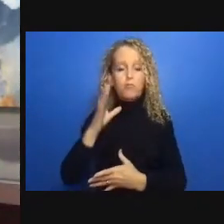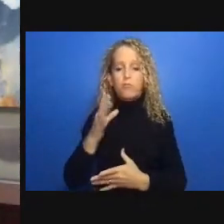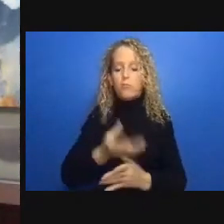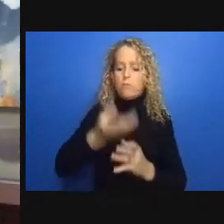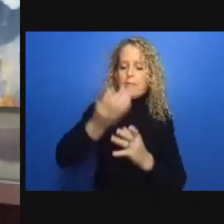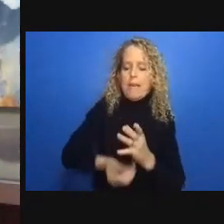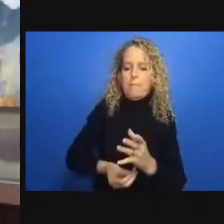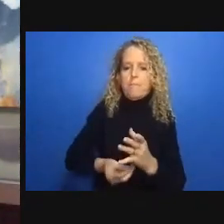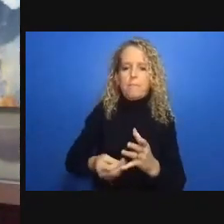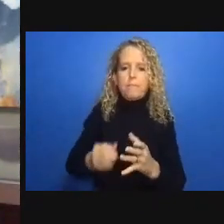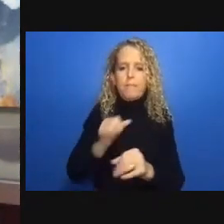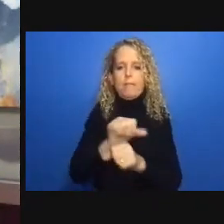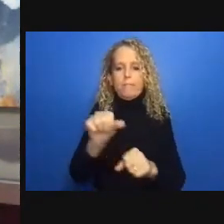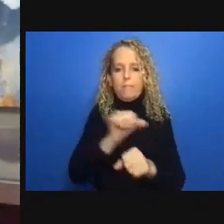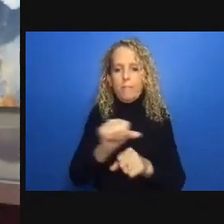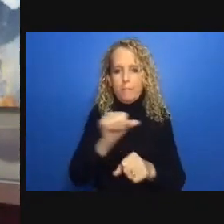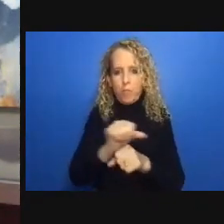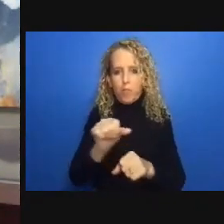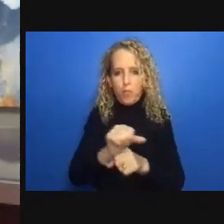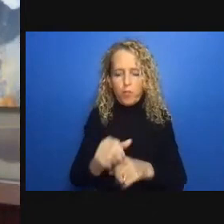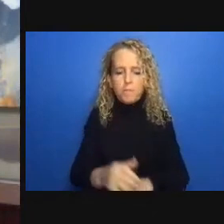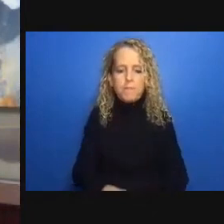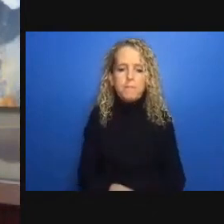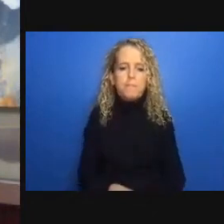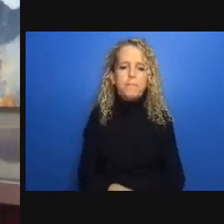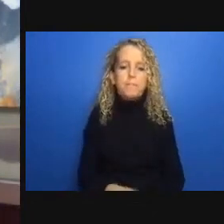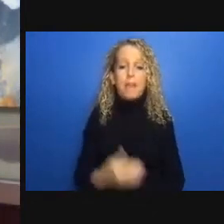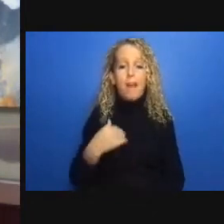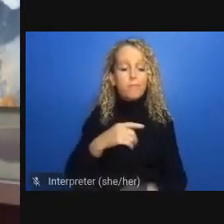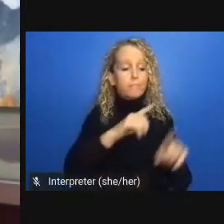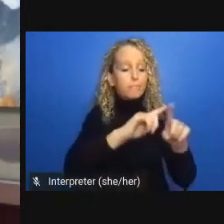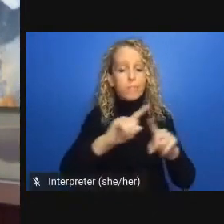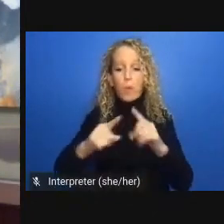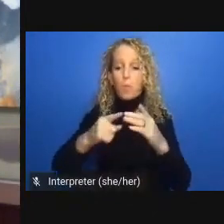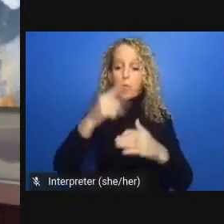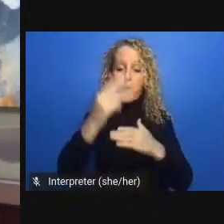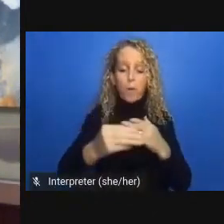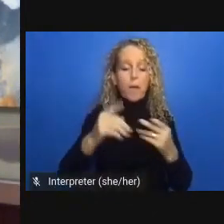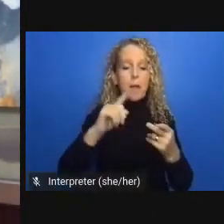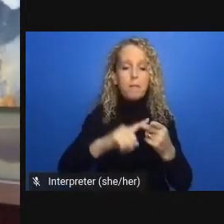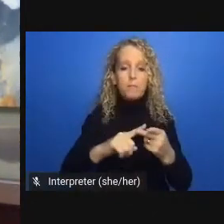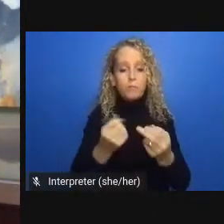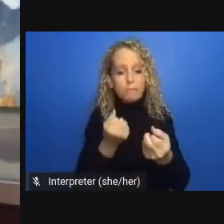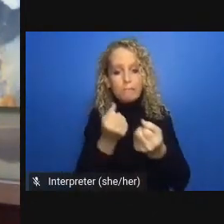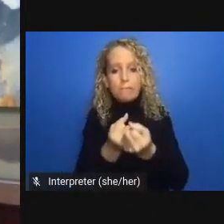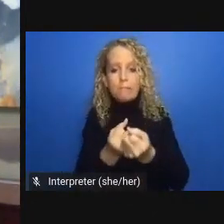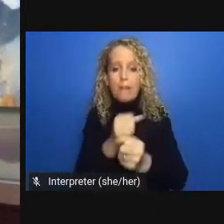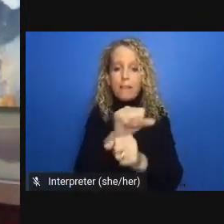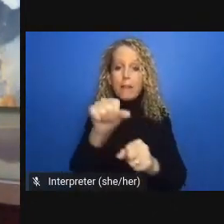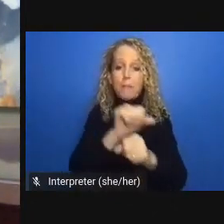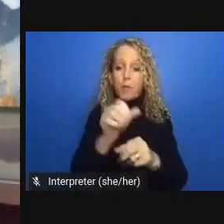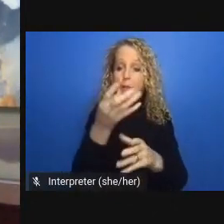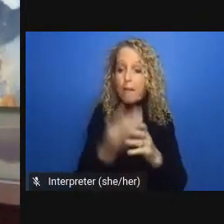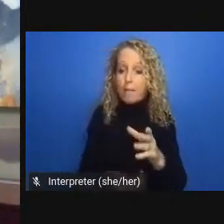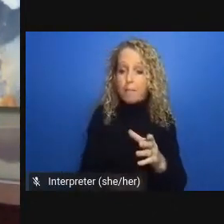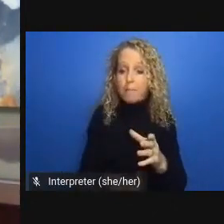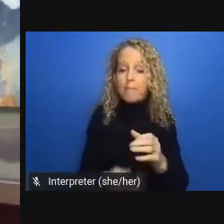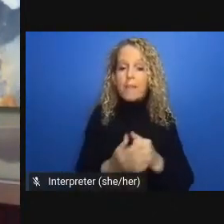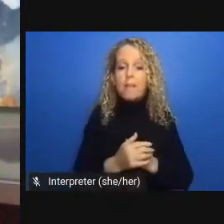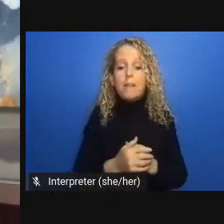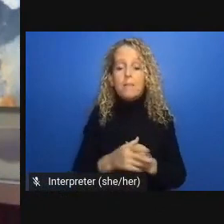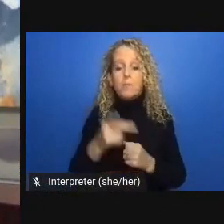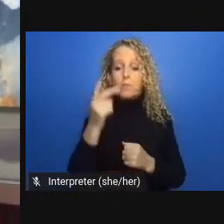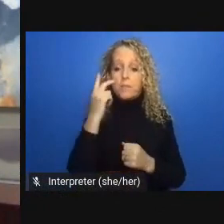years. And we had programs in place to help support that labor gap. And when we saw the borders